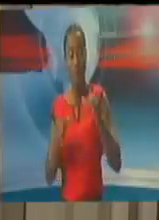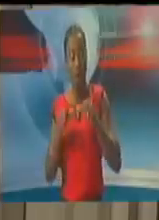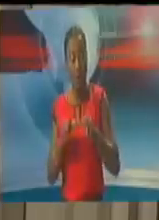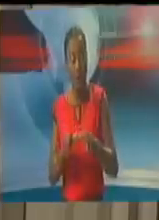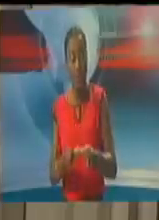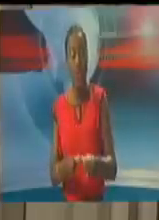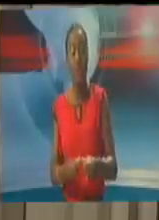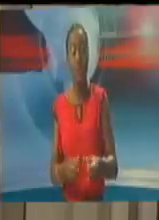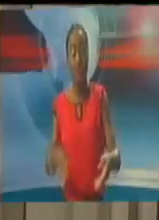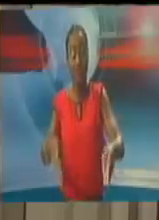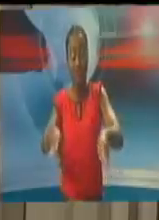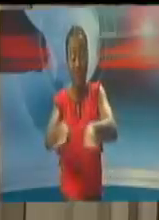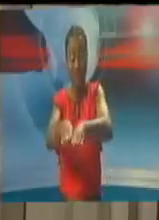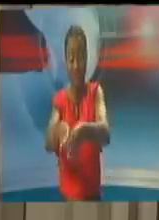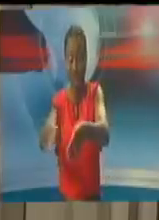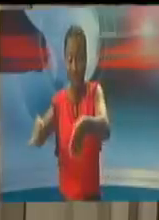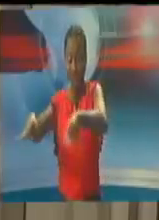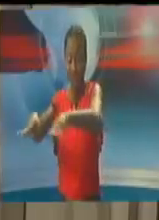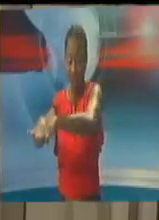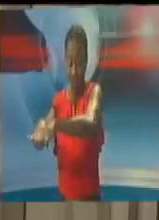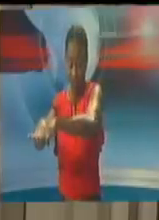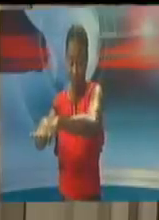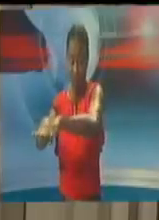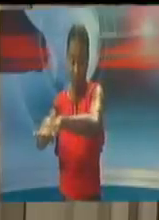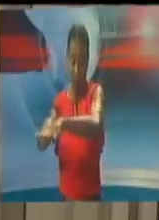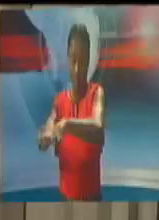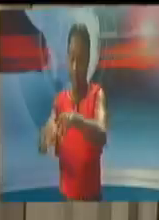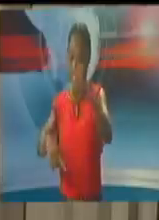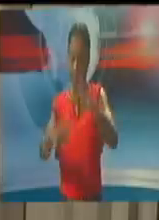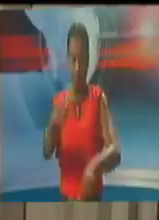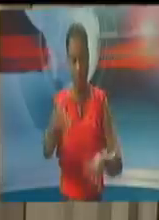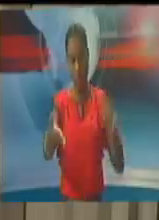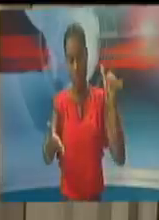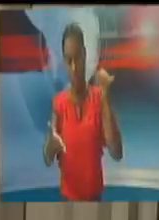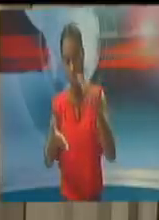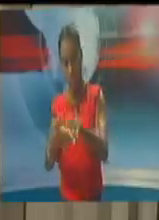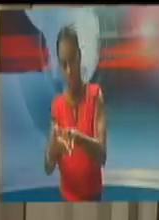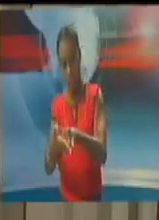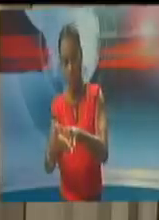closed. Second waves. Persons who are observing what is